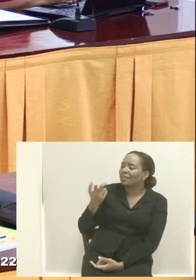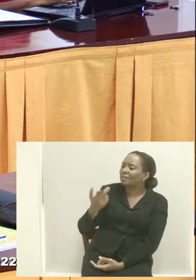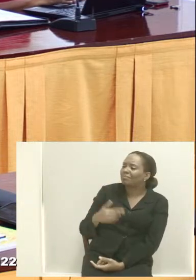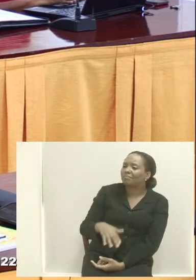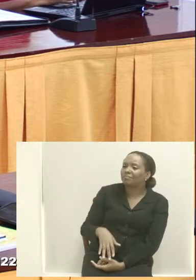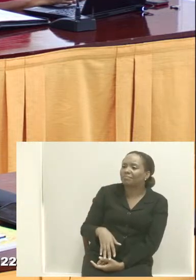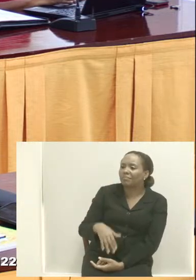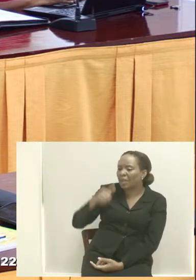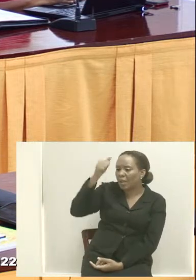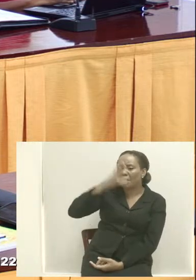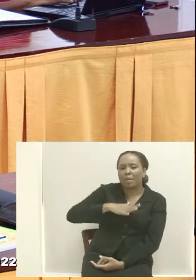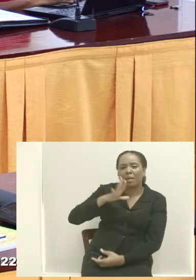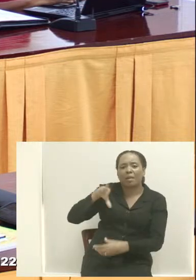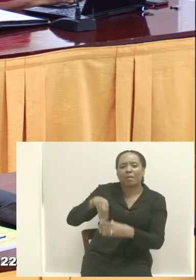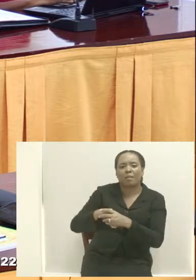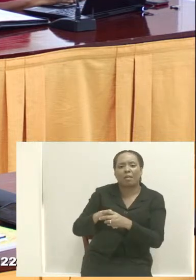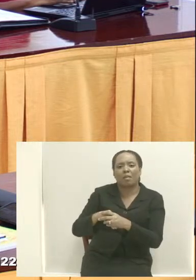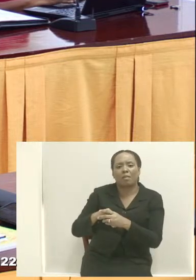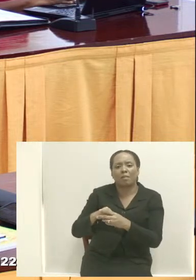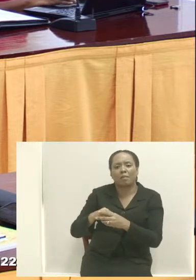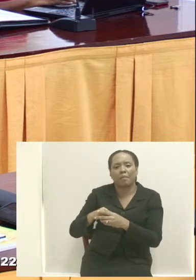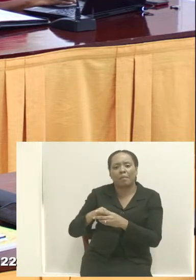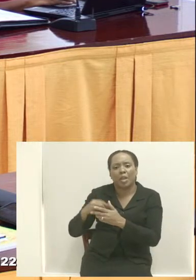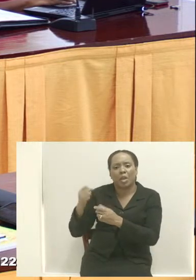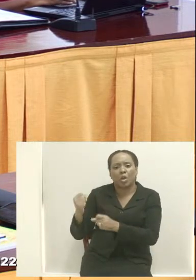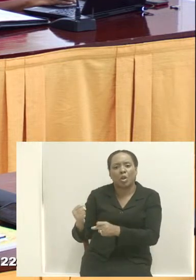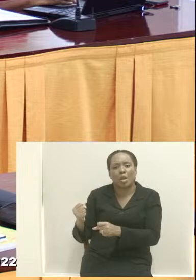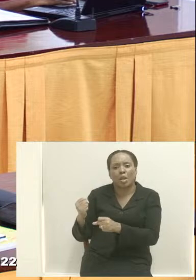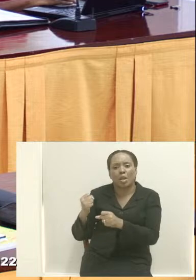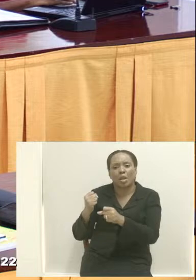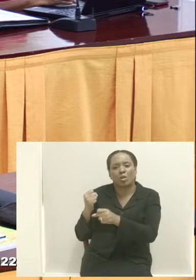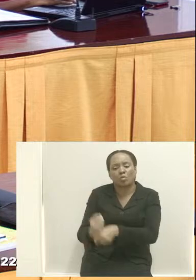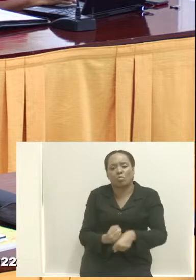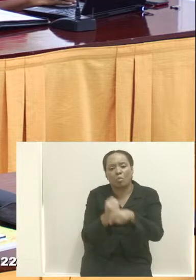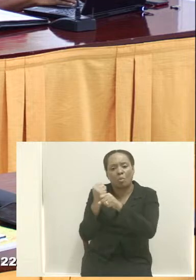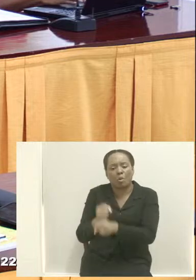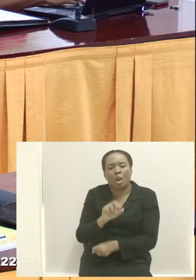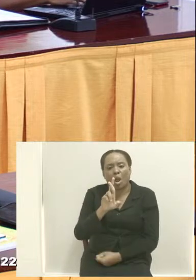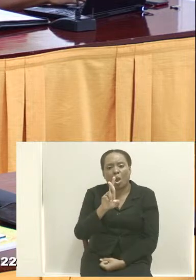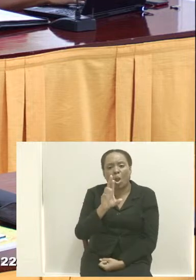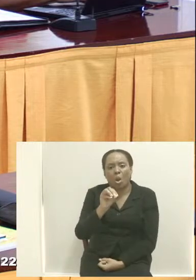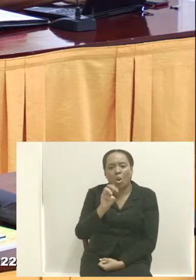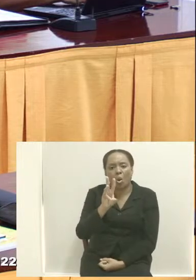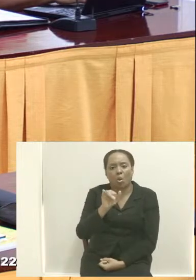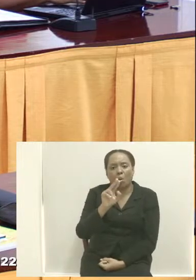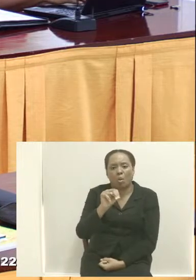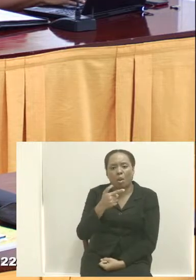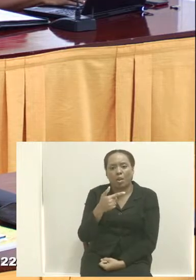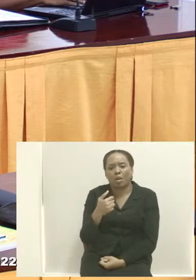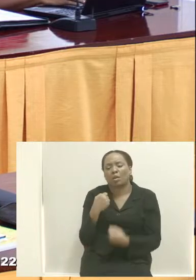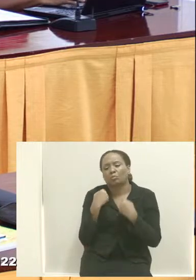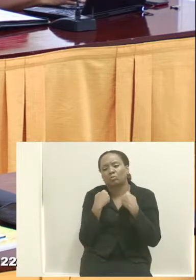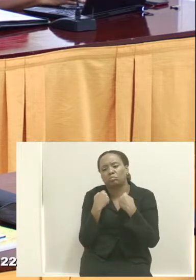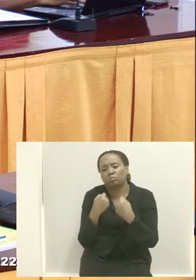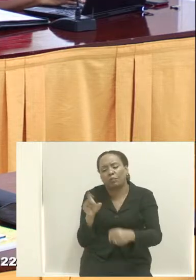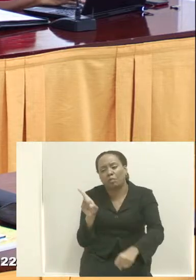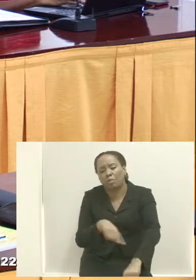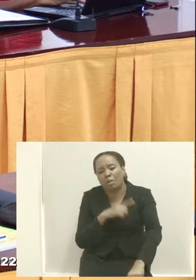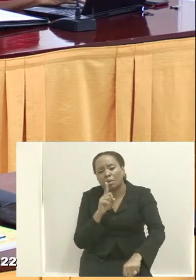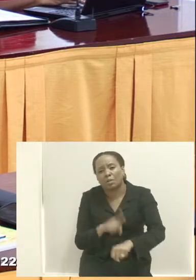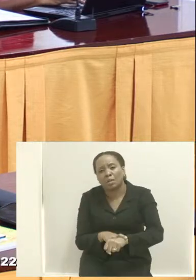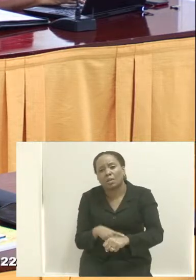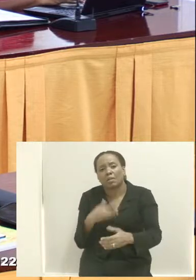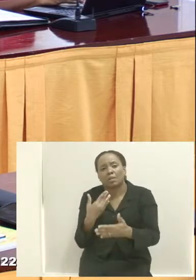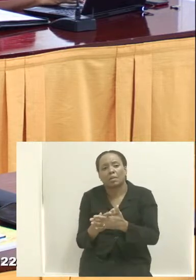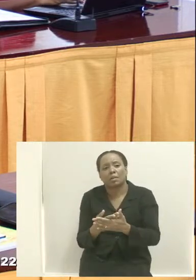miles every weekend from where he lives to get to a beach to do it. In Barbados, most places, you can get to the beach in 9 minutes. And